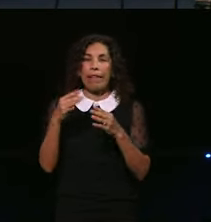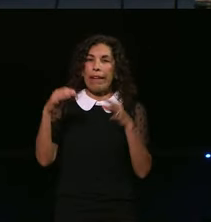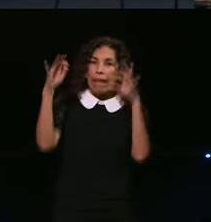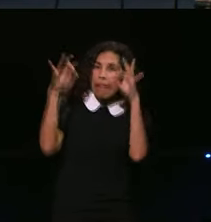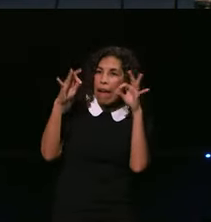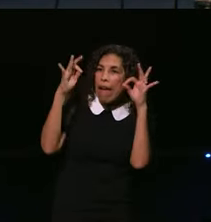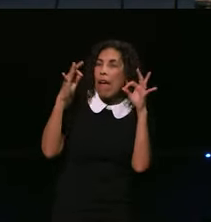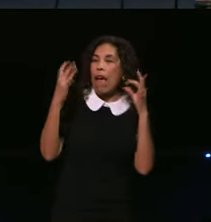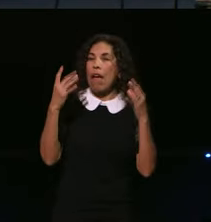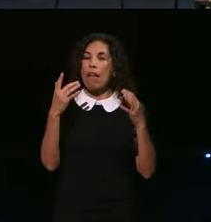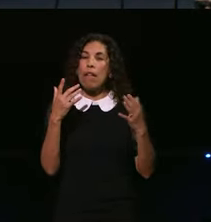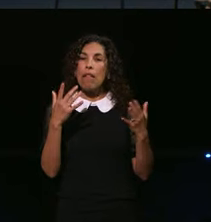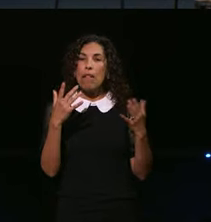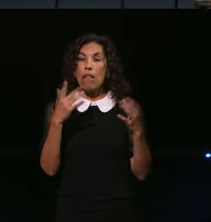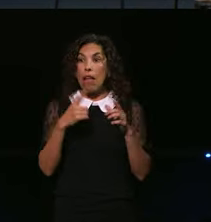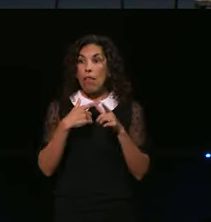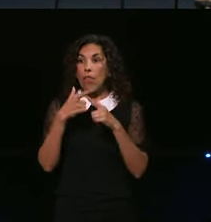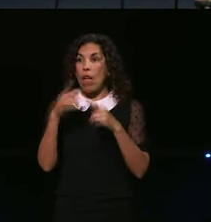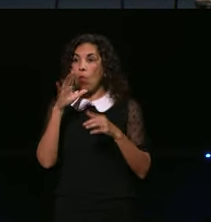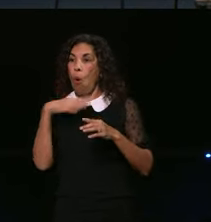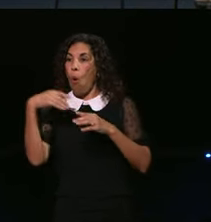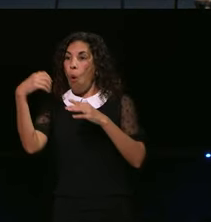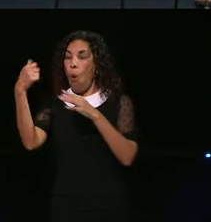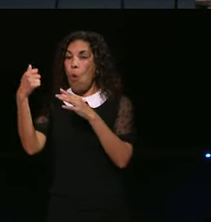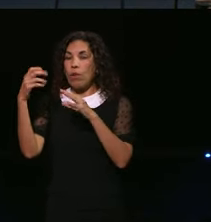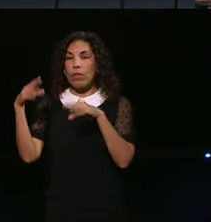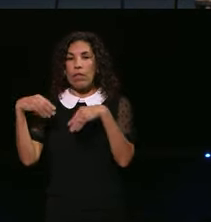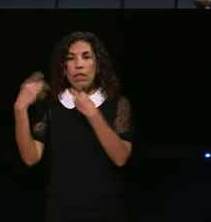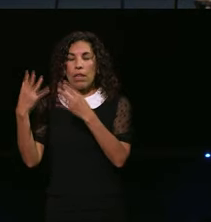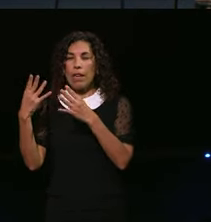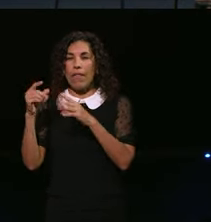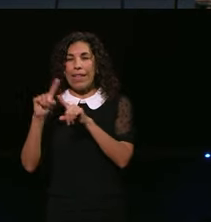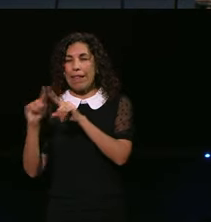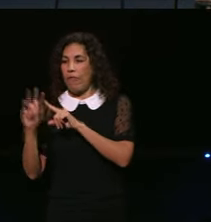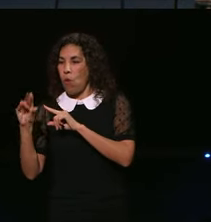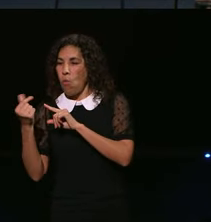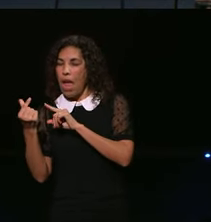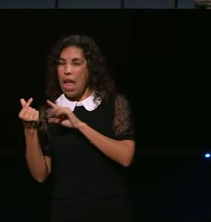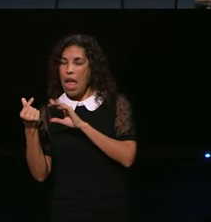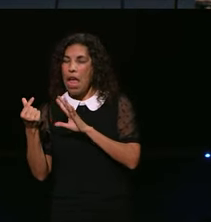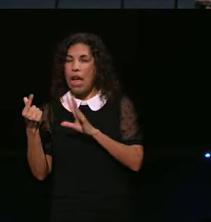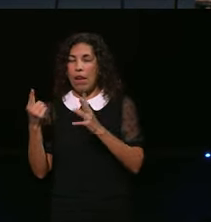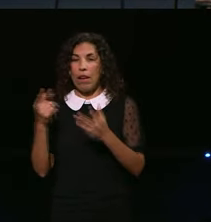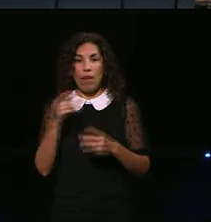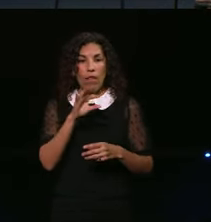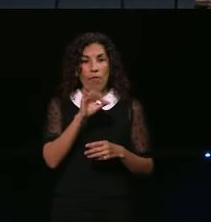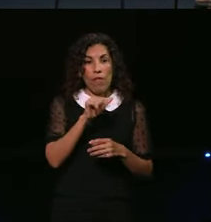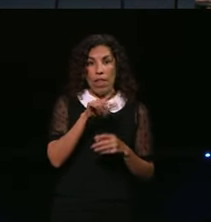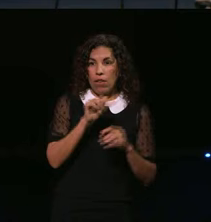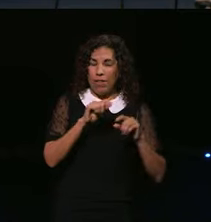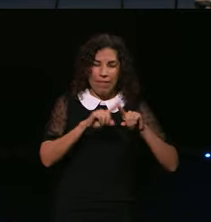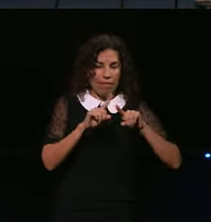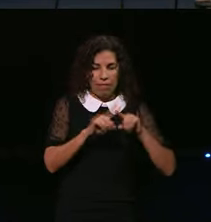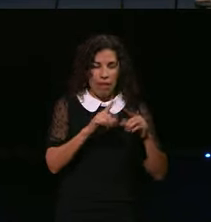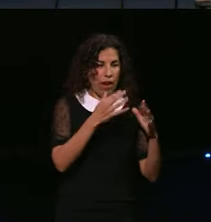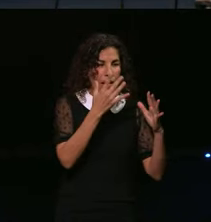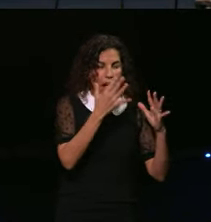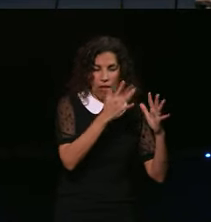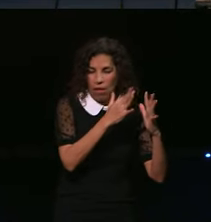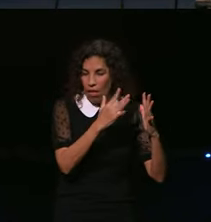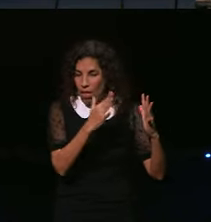it, and then on the oldest stages she had was another wig. And I guess Felicia had gone through so many different